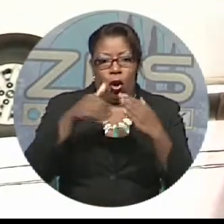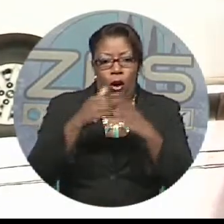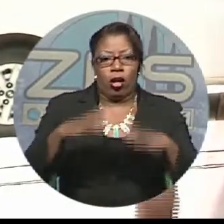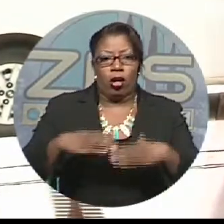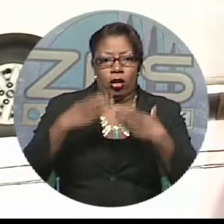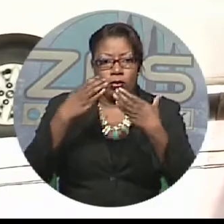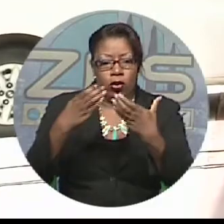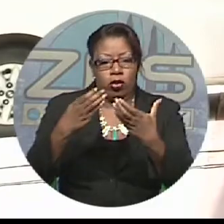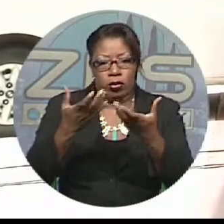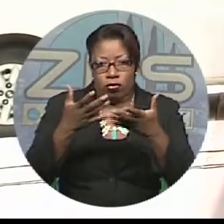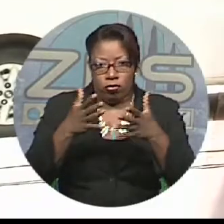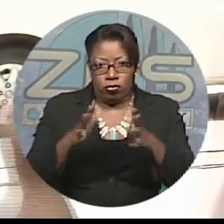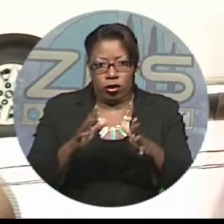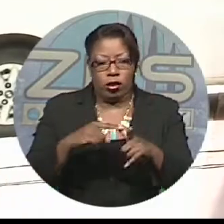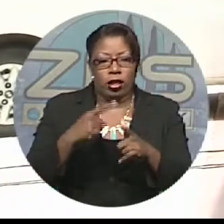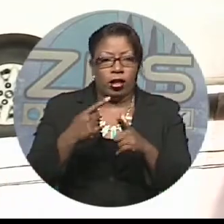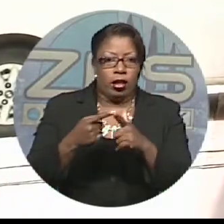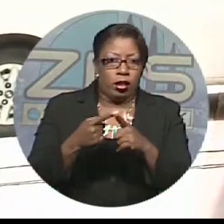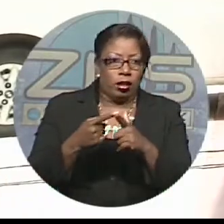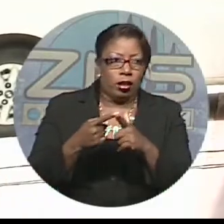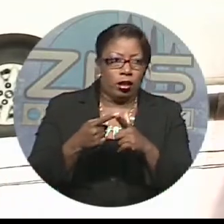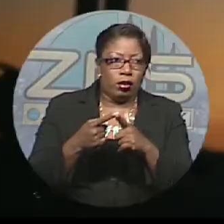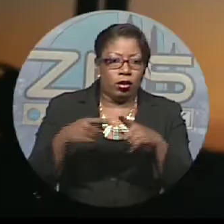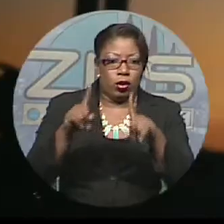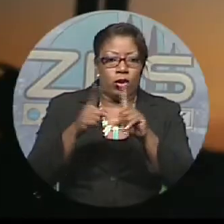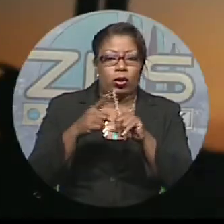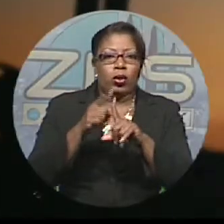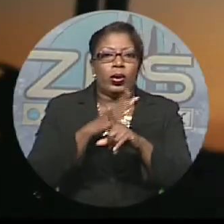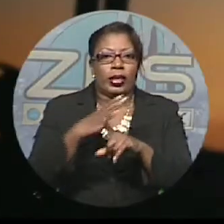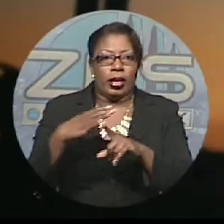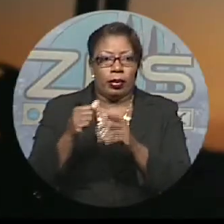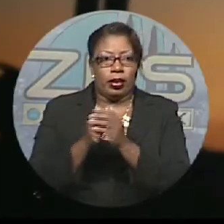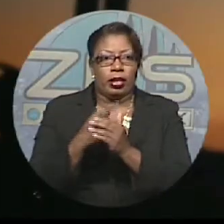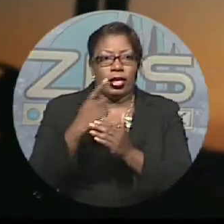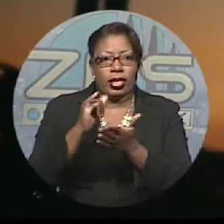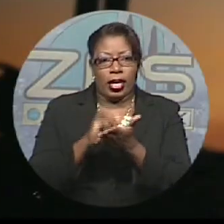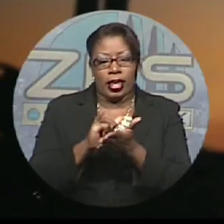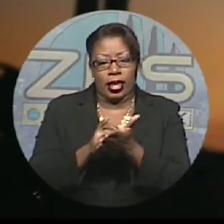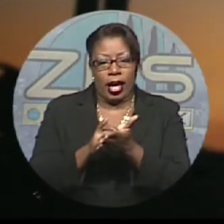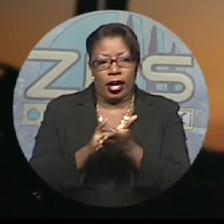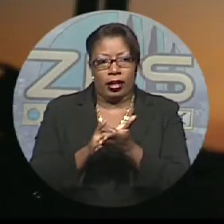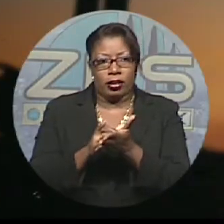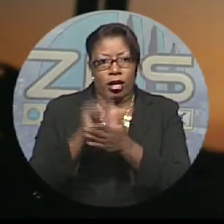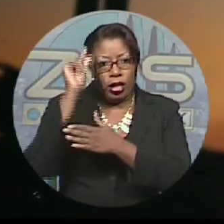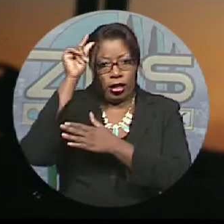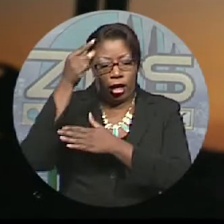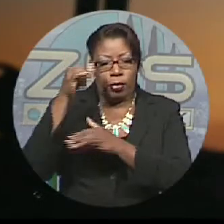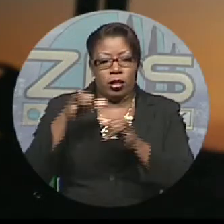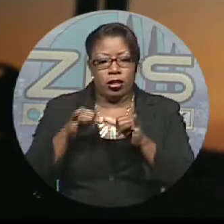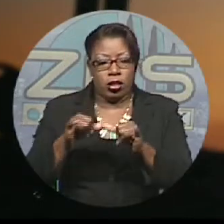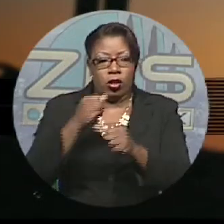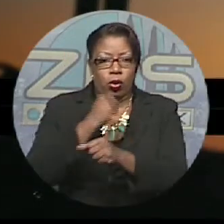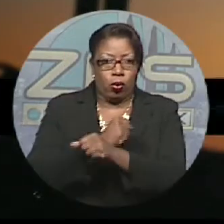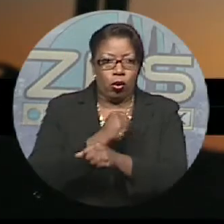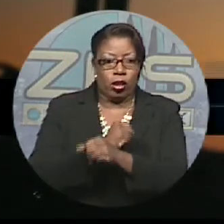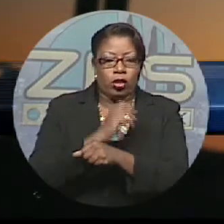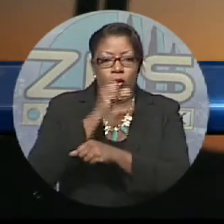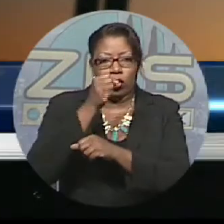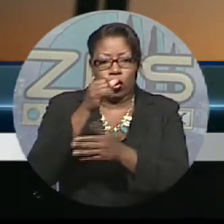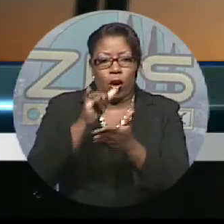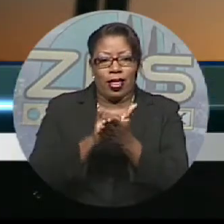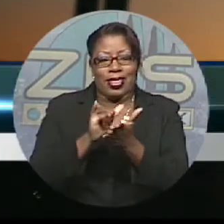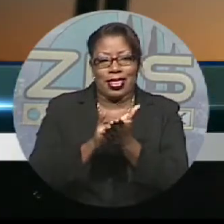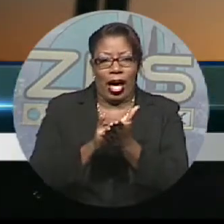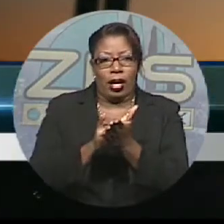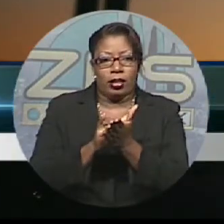been made, then it's a matter that will be advanced to Cabinet. The minister says in the meantime, government is still working to ensure that a certain